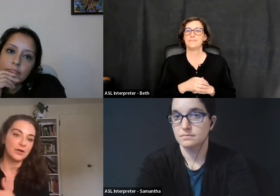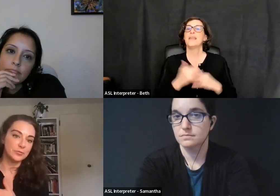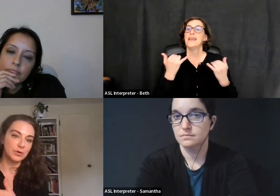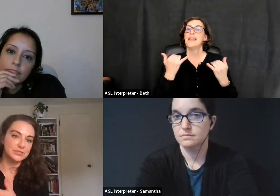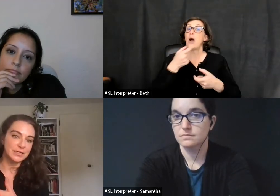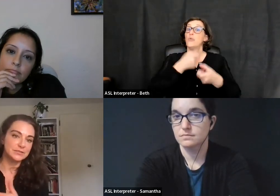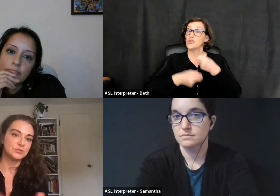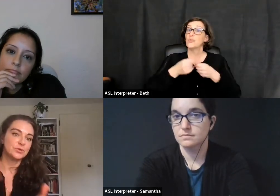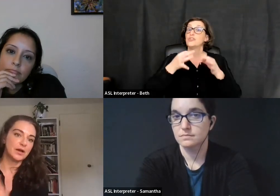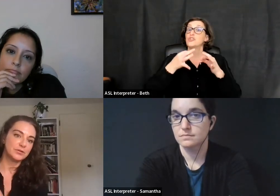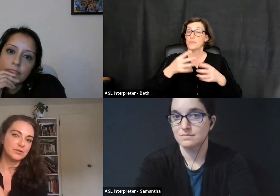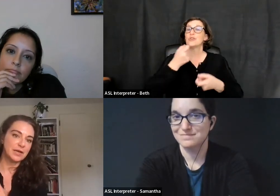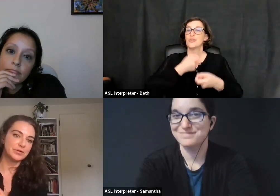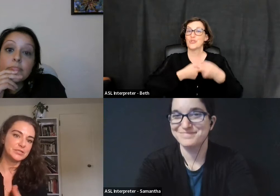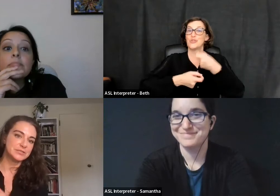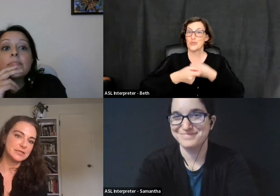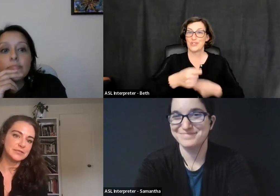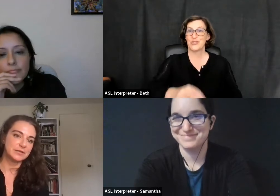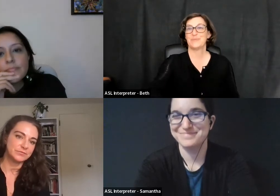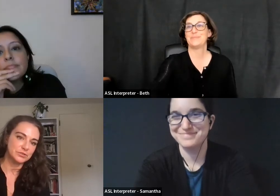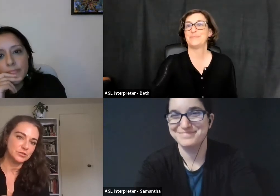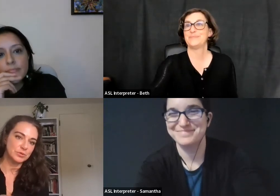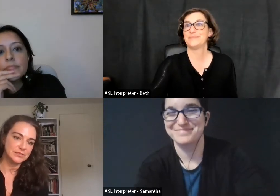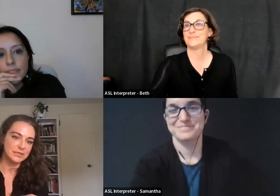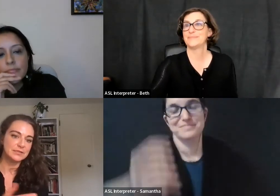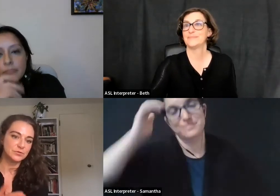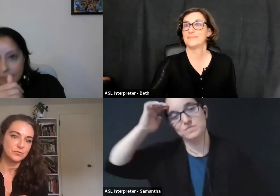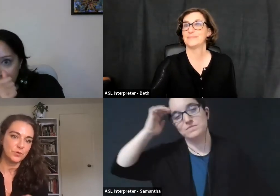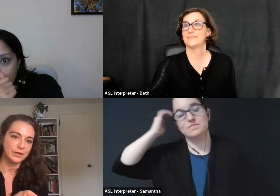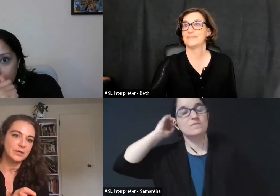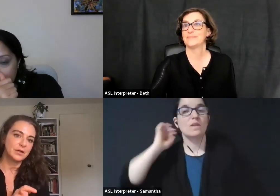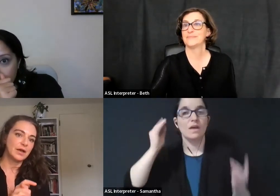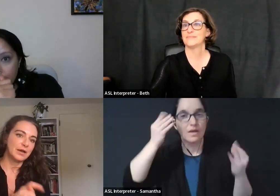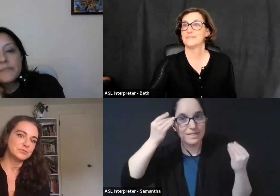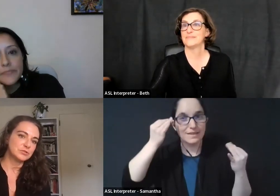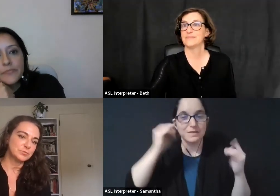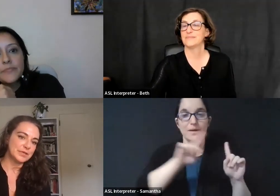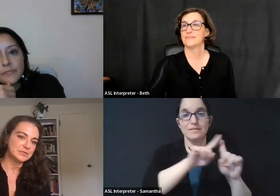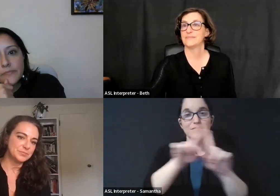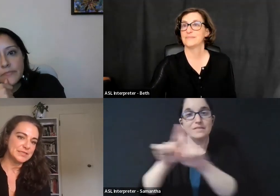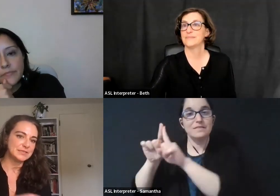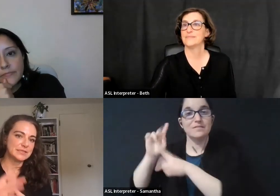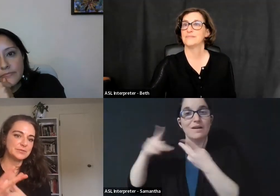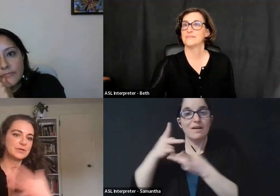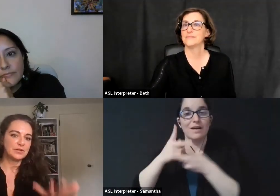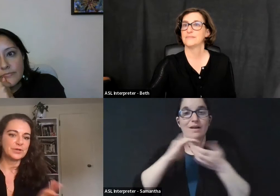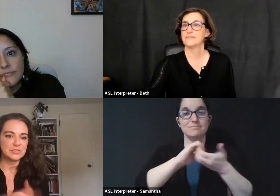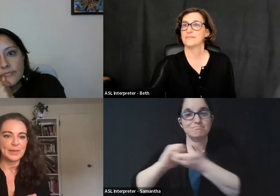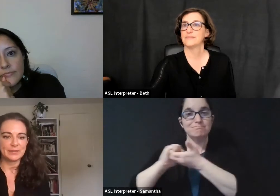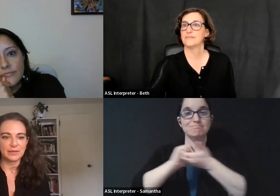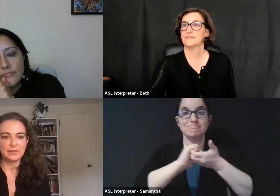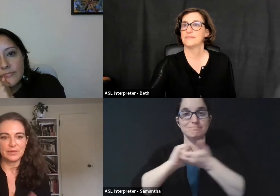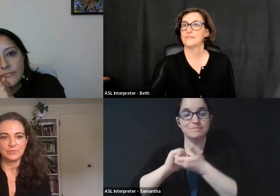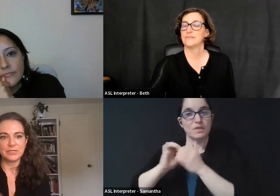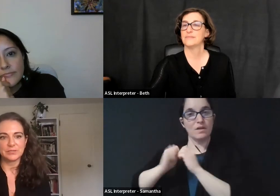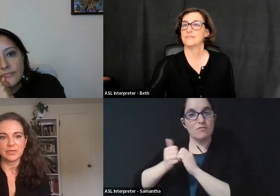working on other projects, doing other collaborations outside of the research project, that sort of way, to basically, you know,